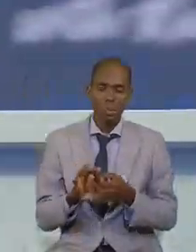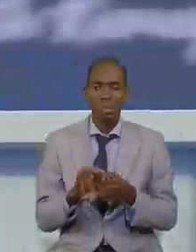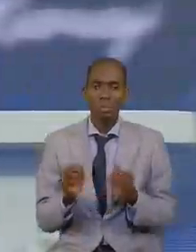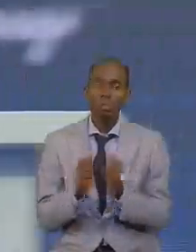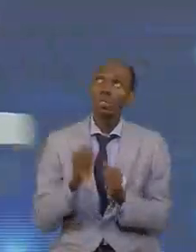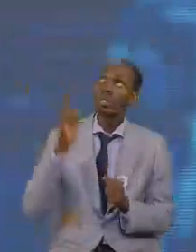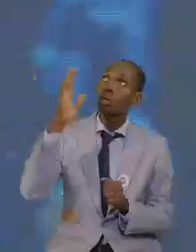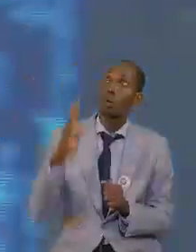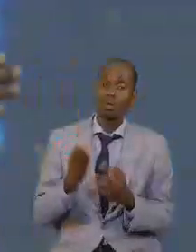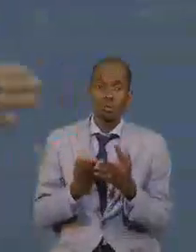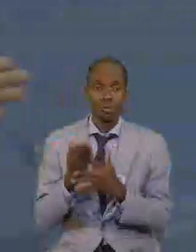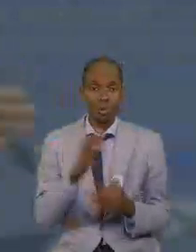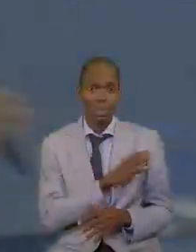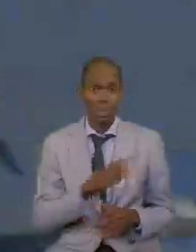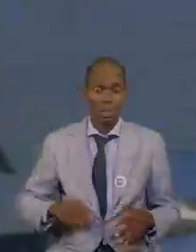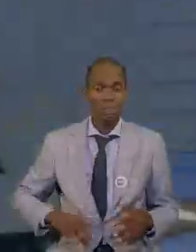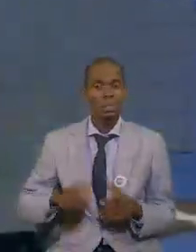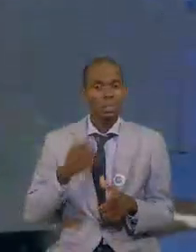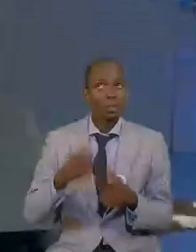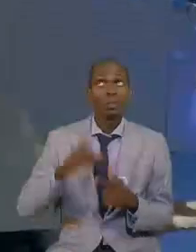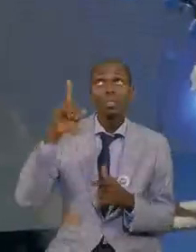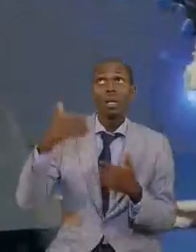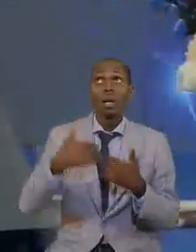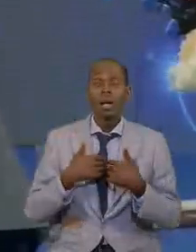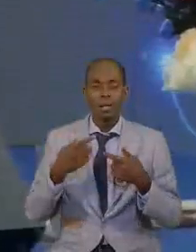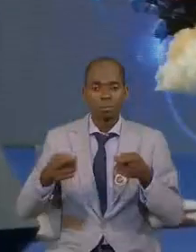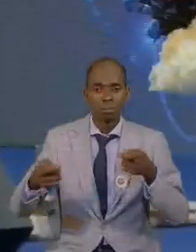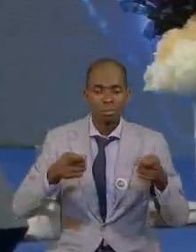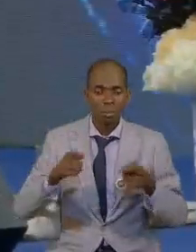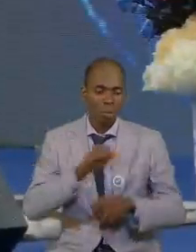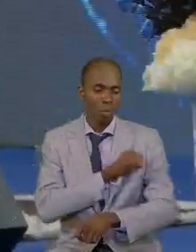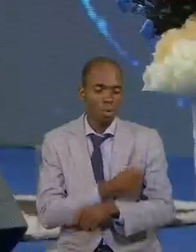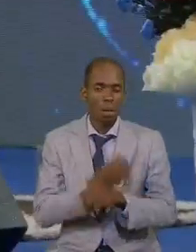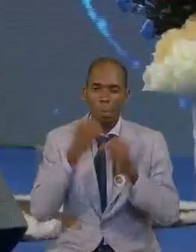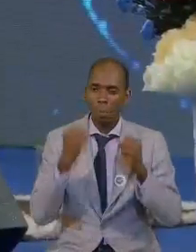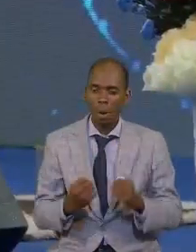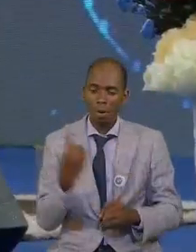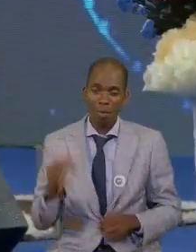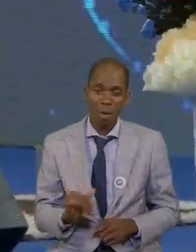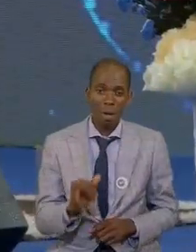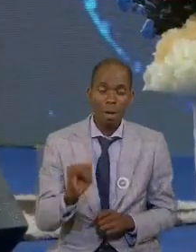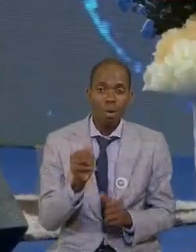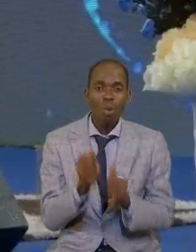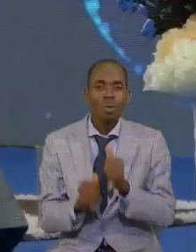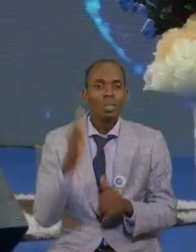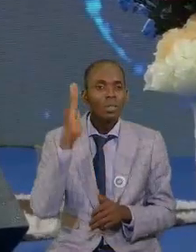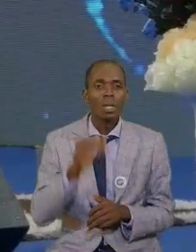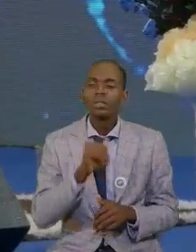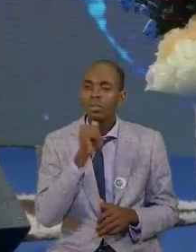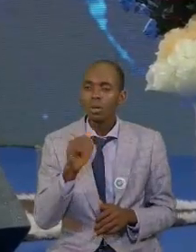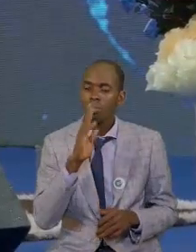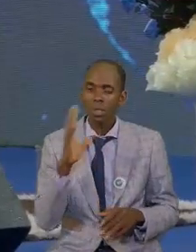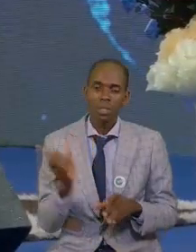then he has that dominion, that authority, that power forever, which shall not pass away.